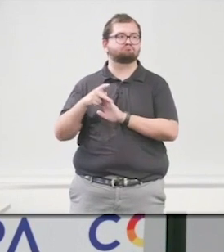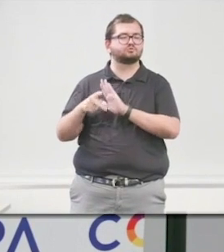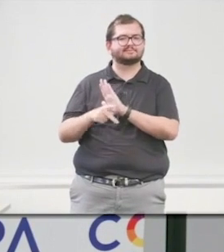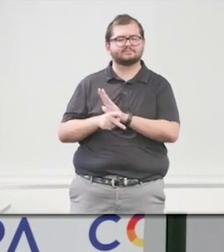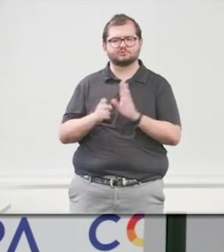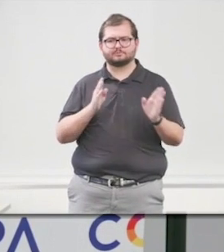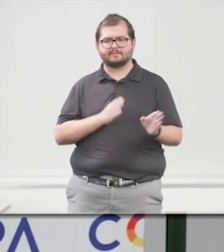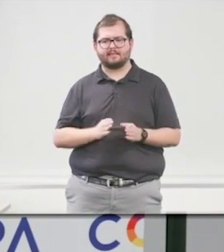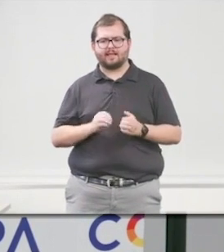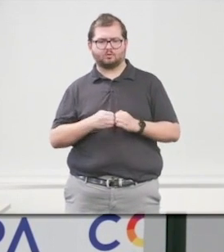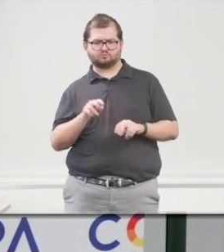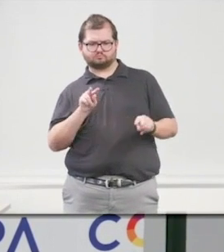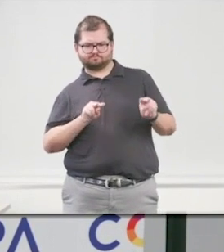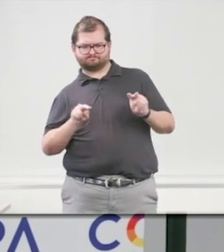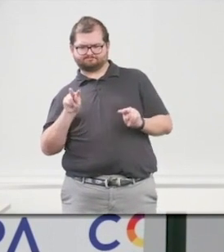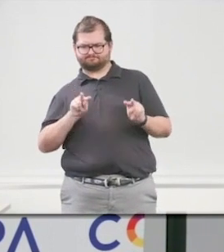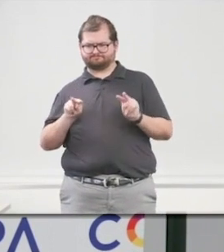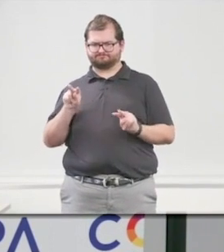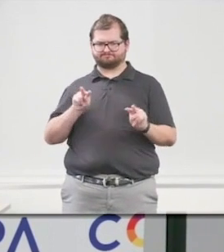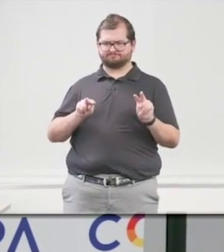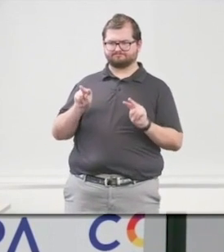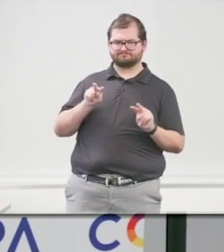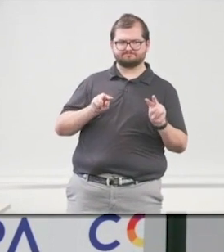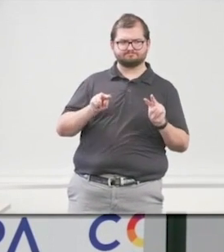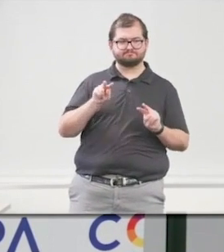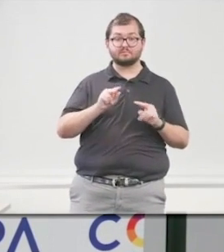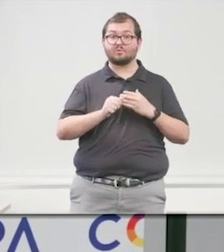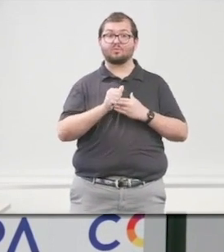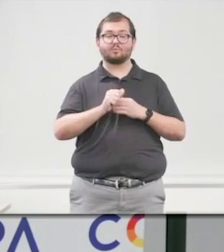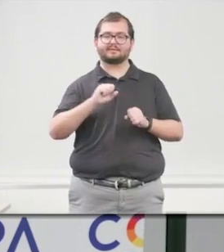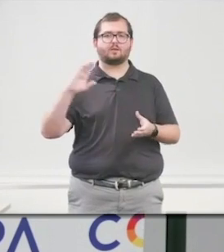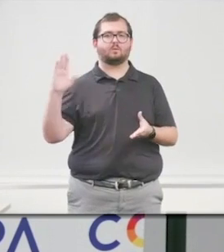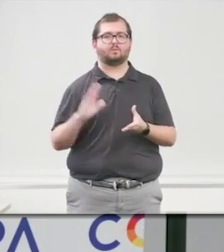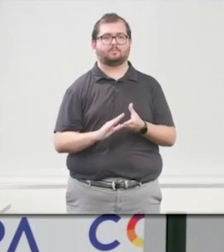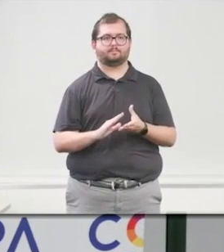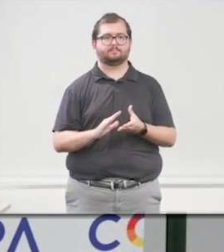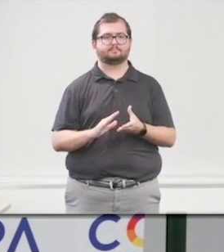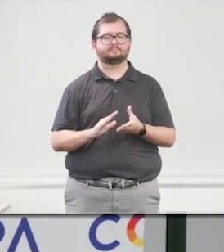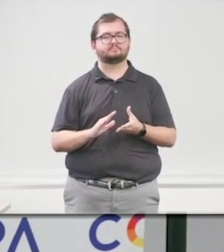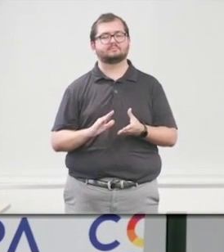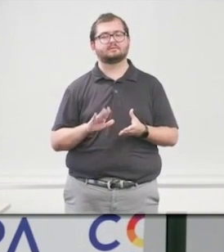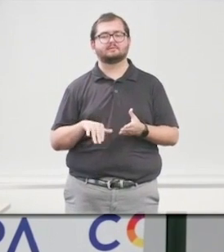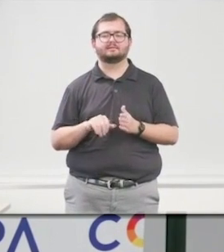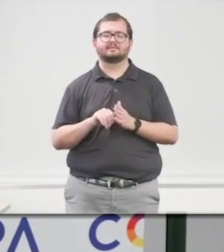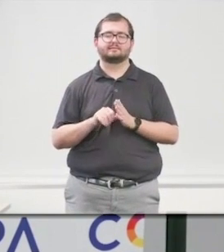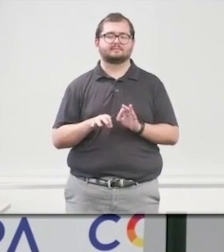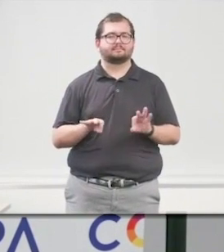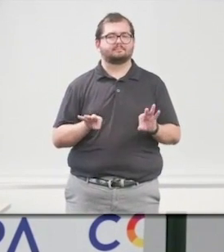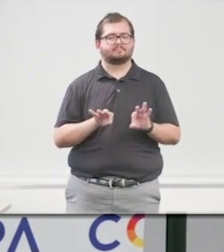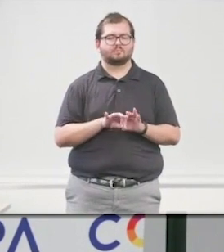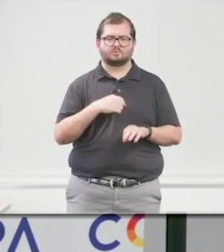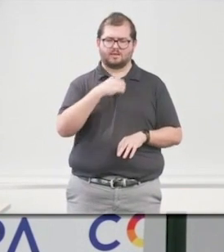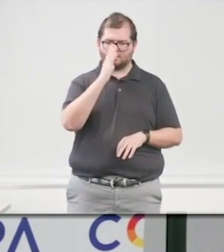monitor and really reduce those threats as much as we can. So it's really important. I know Mercy Care, we